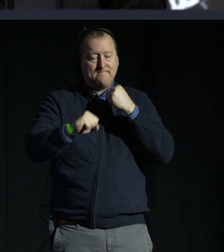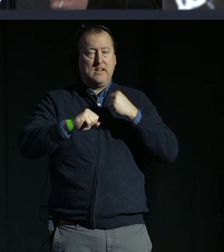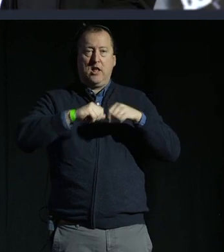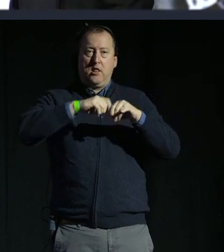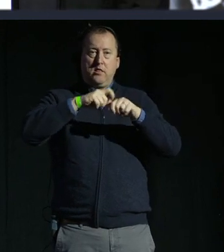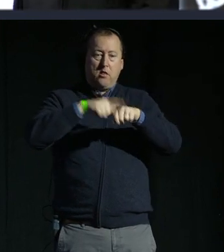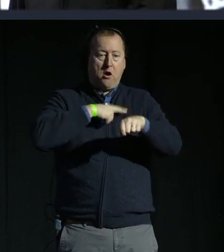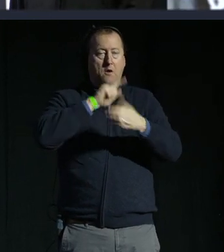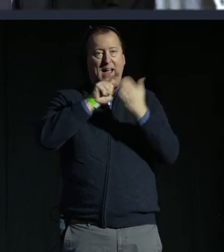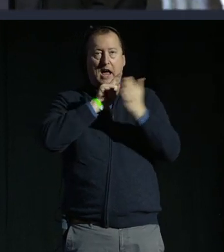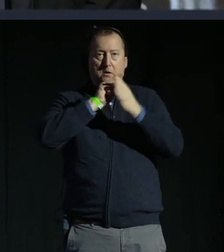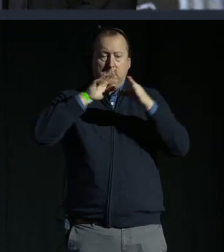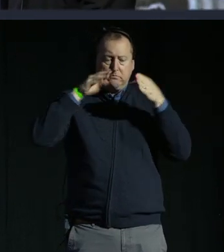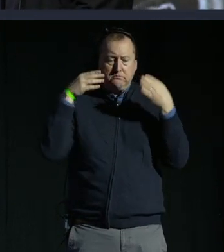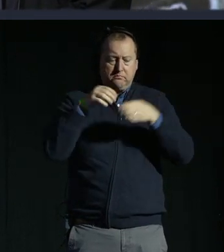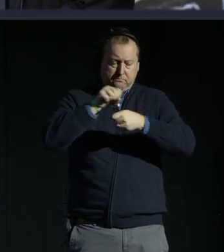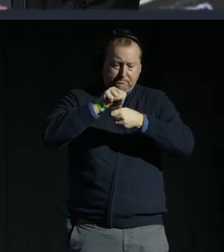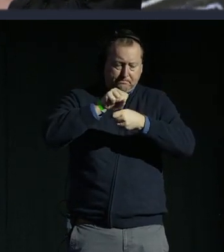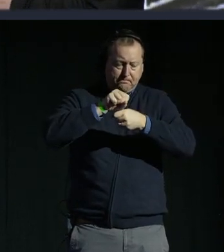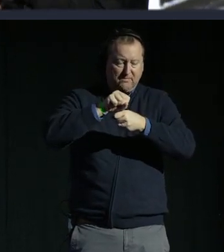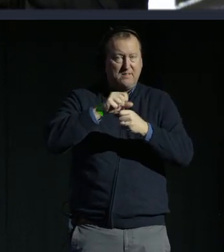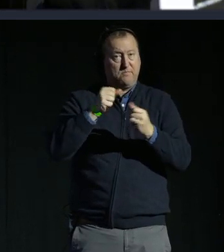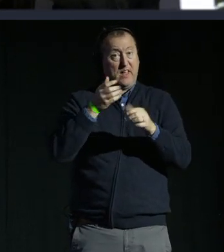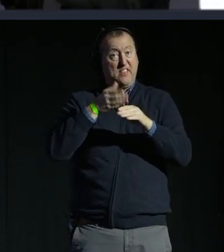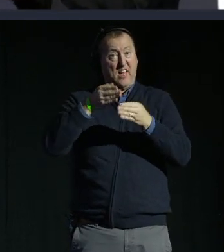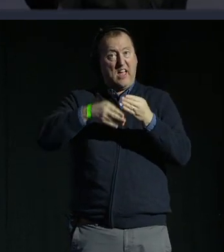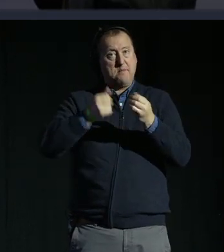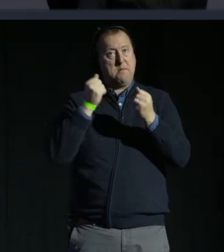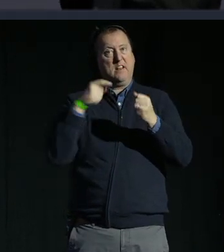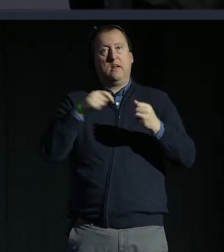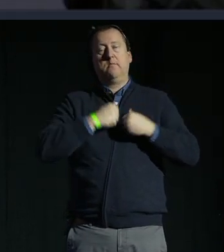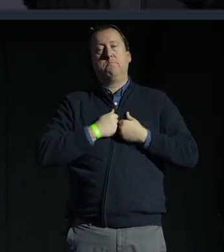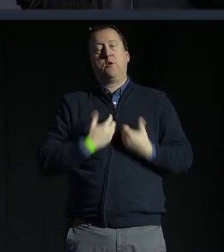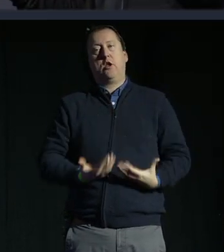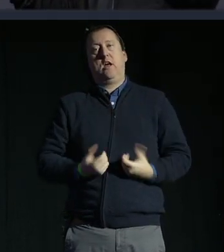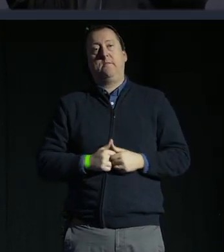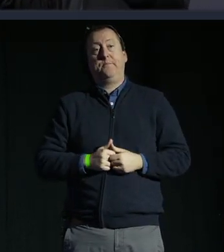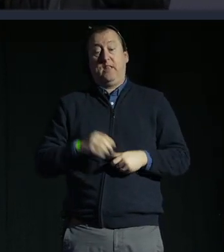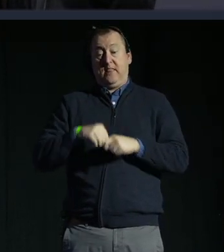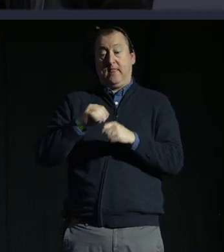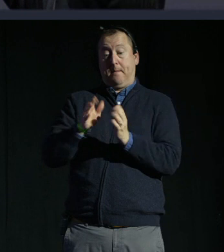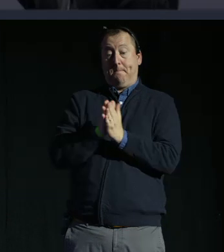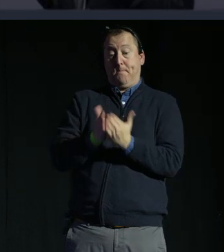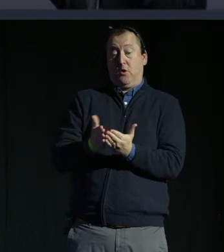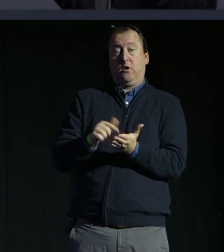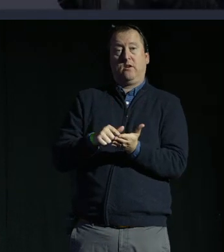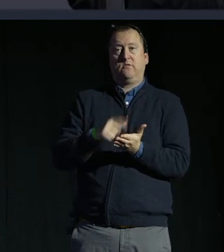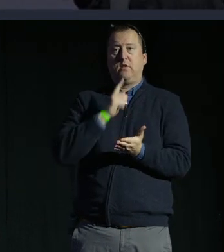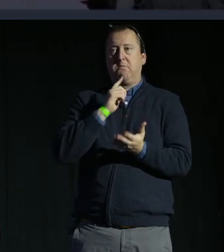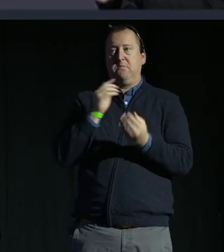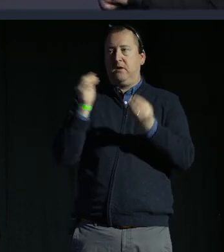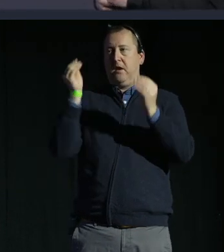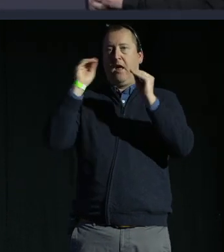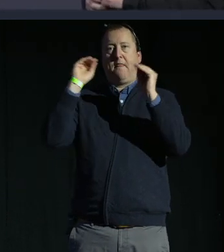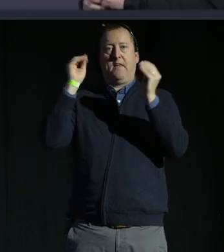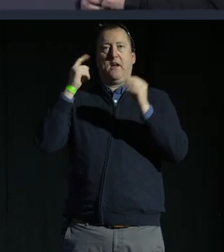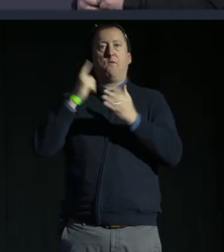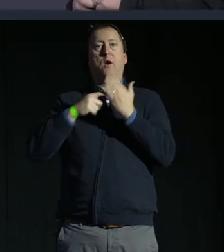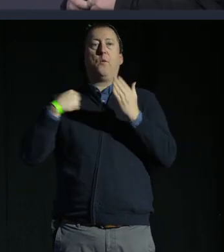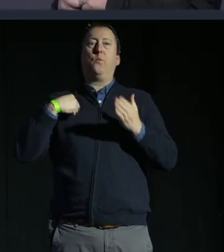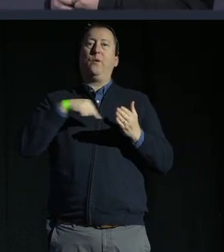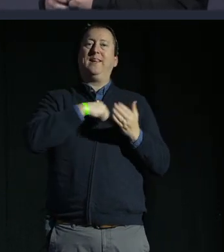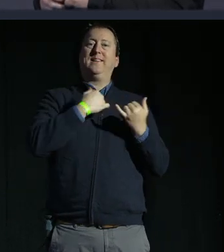burnout. There was honestly, in this book, there was honestly almost none of what we today would call